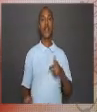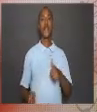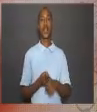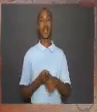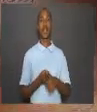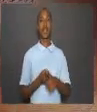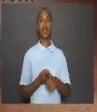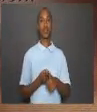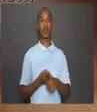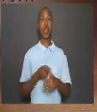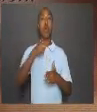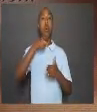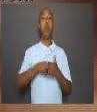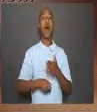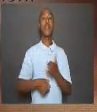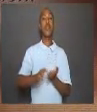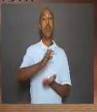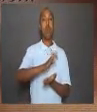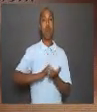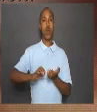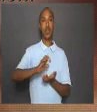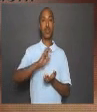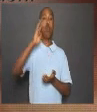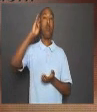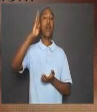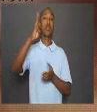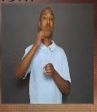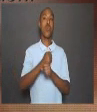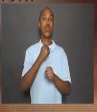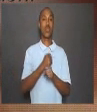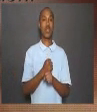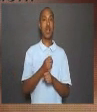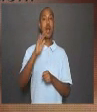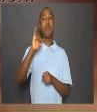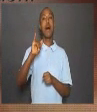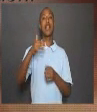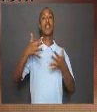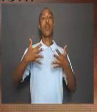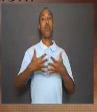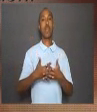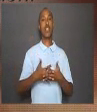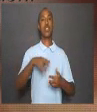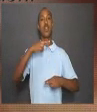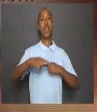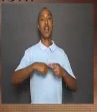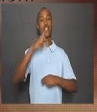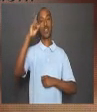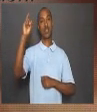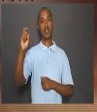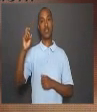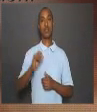First, what compound was produced by the combination